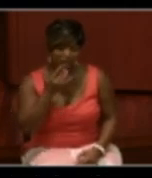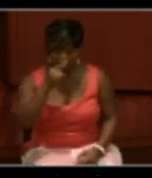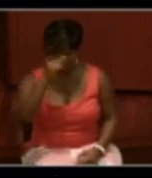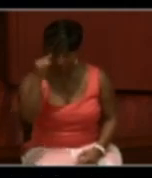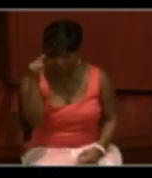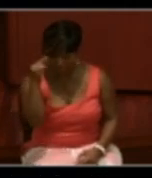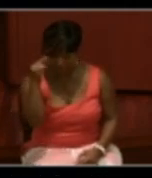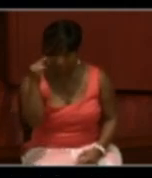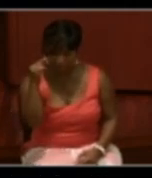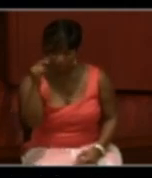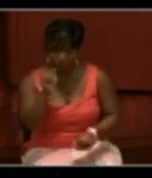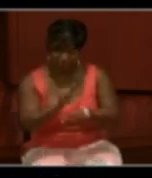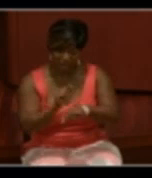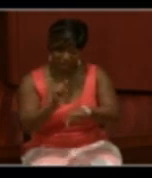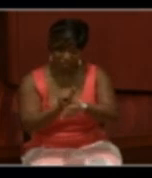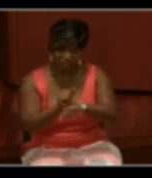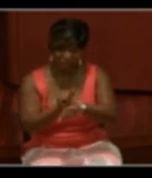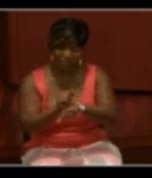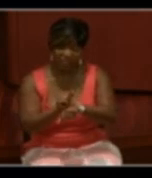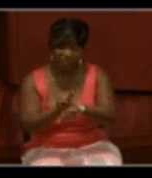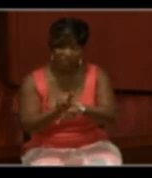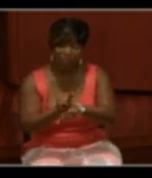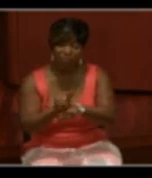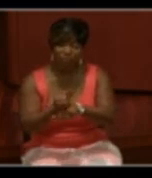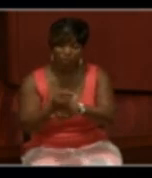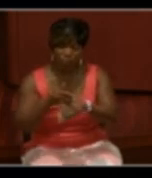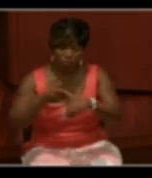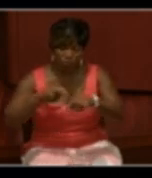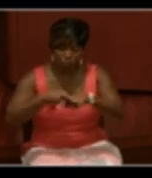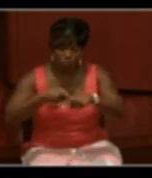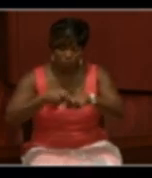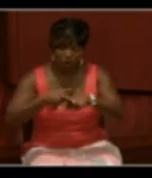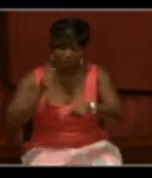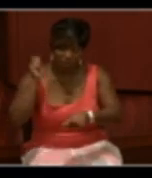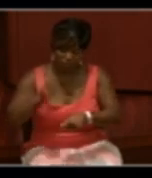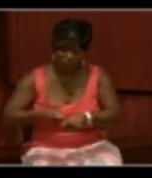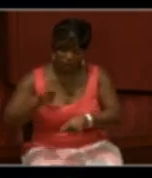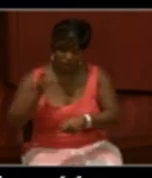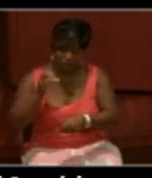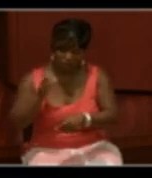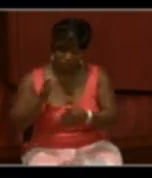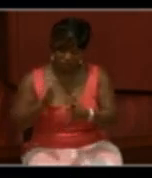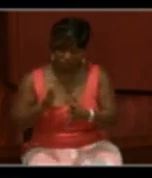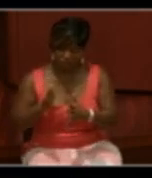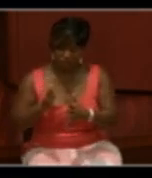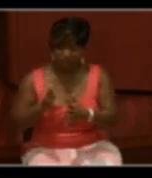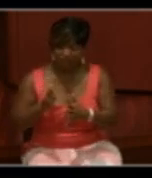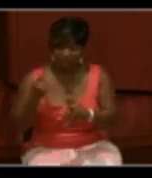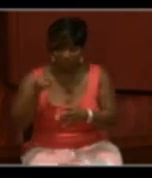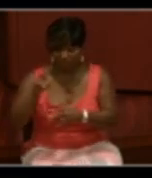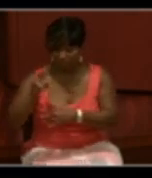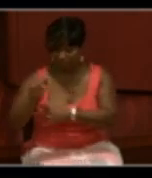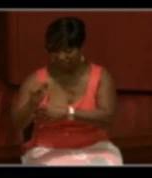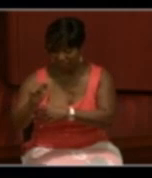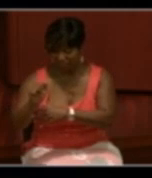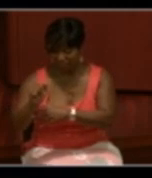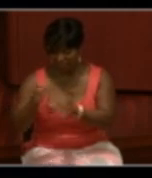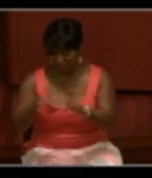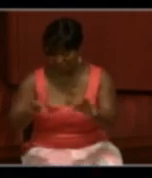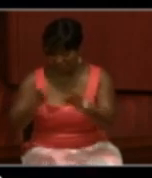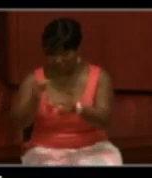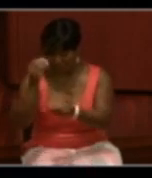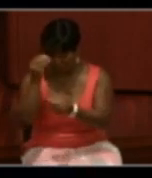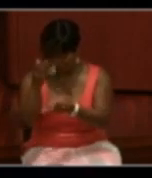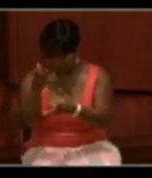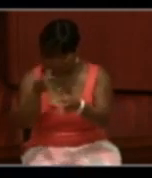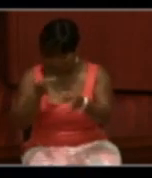black. Occupation at the time was a wood chopper. But for genealogical purposes, the valuable information is when he